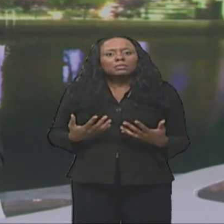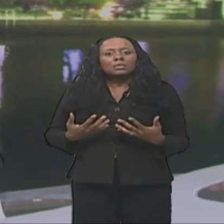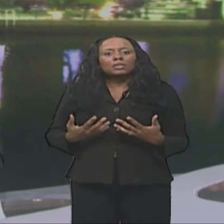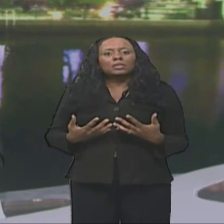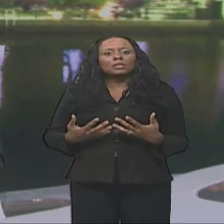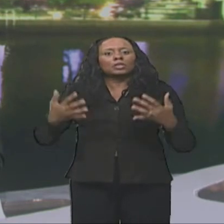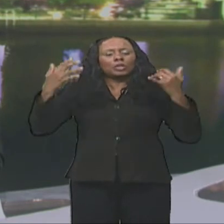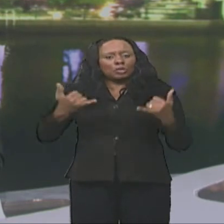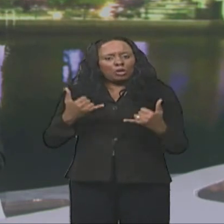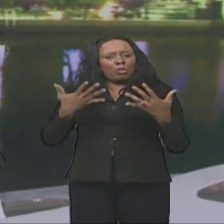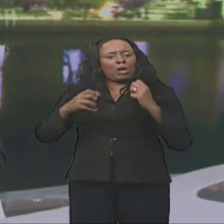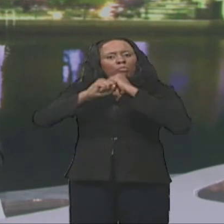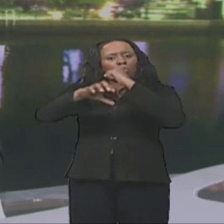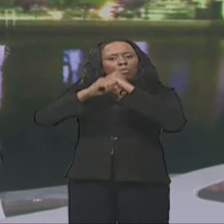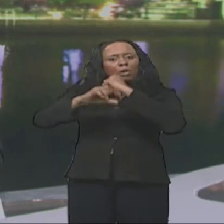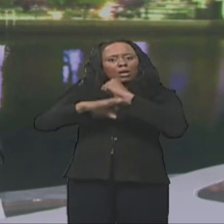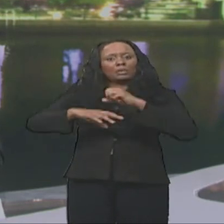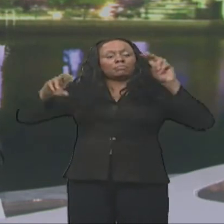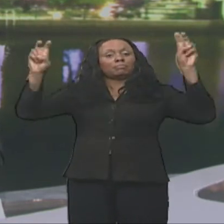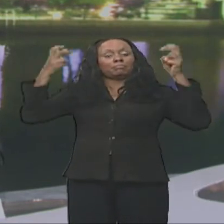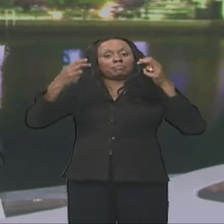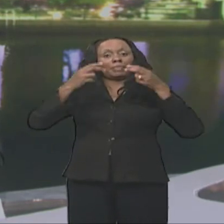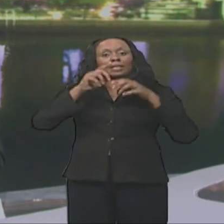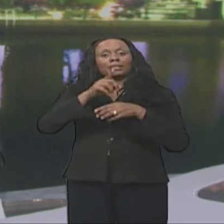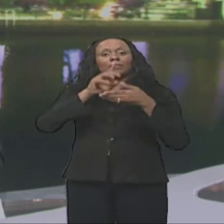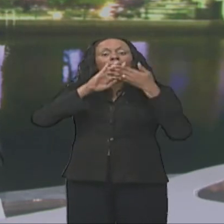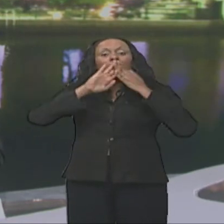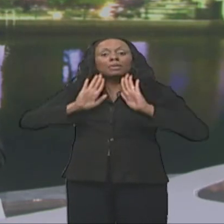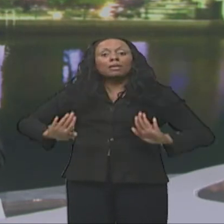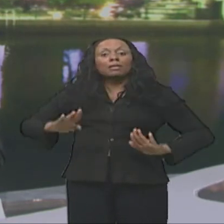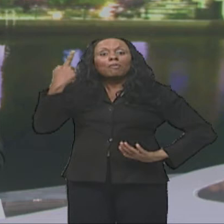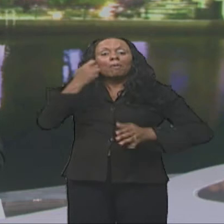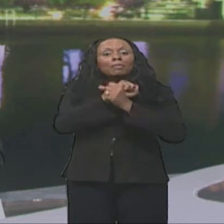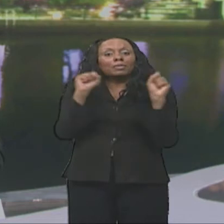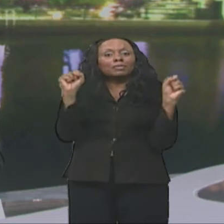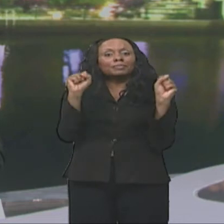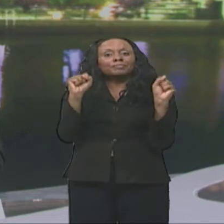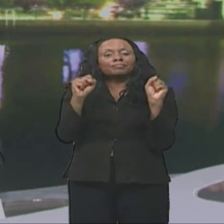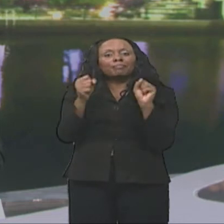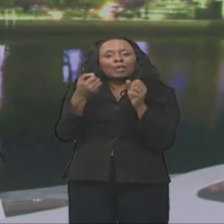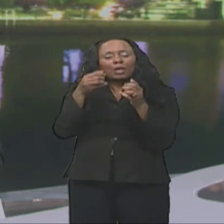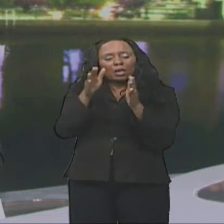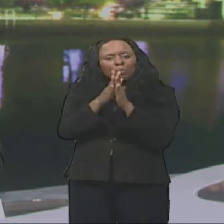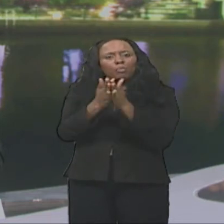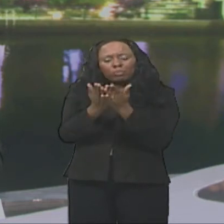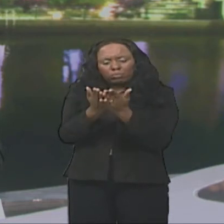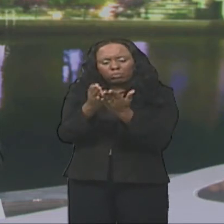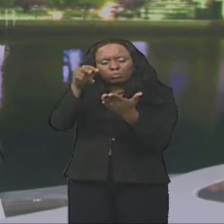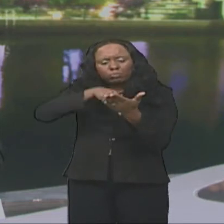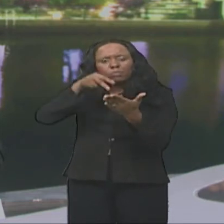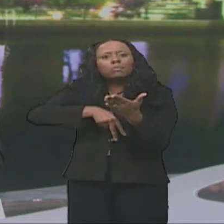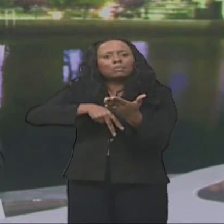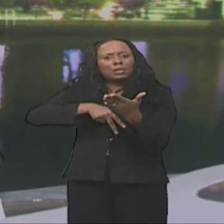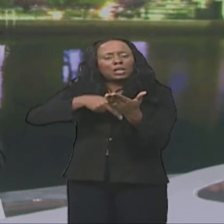a distracted drivers campaign dubbed Silent for Safety. Brochures outlining what drivers need to know about the